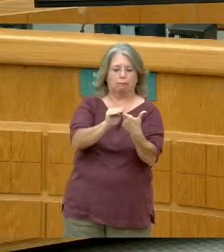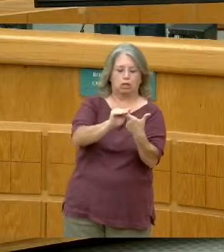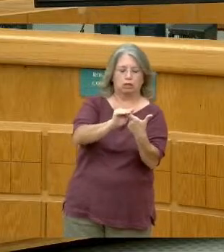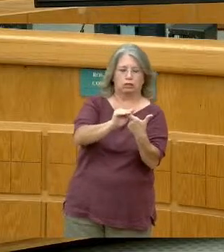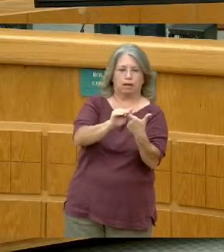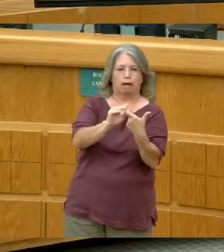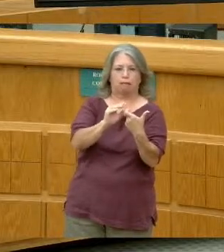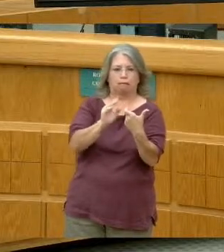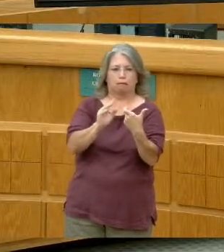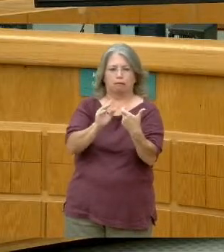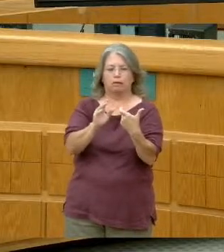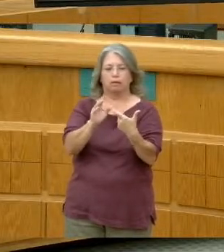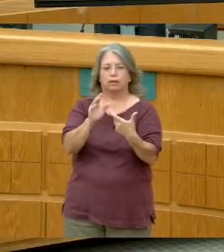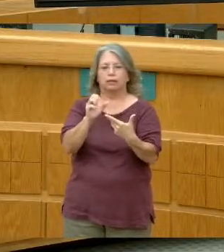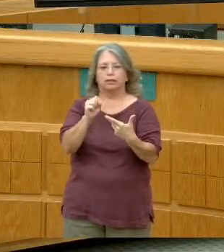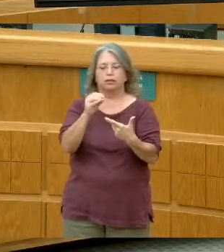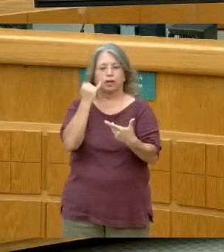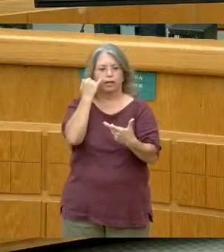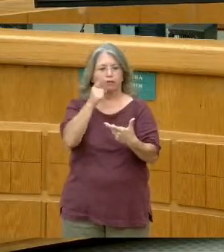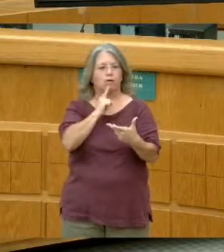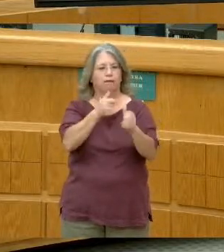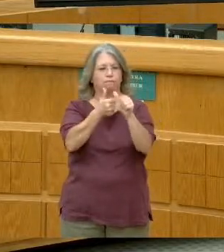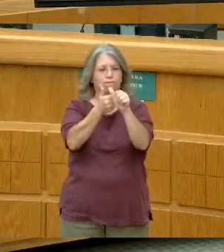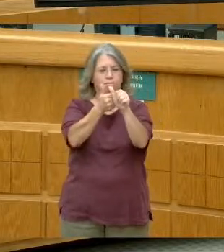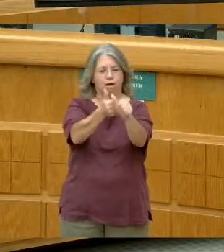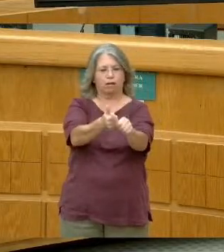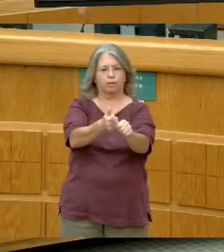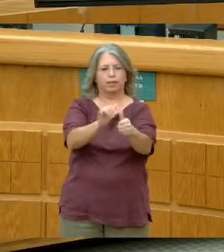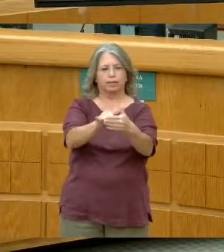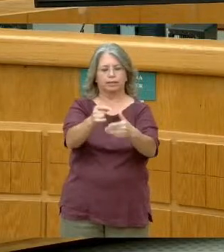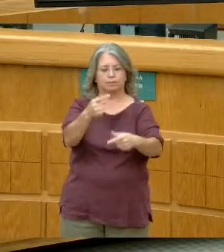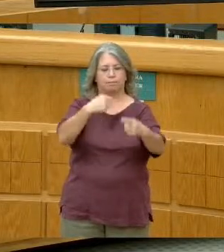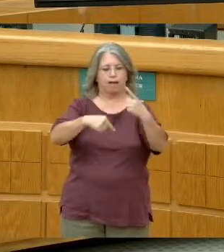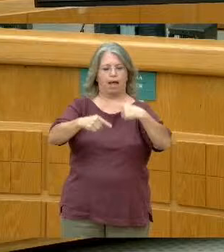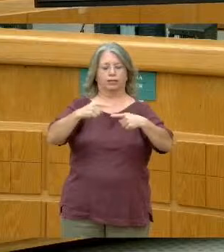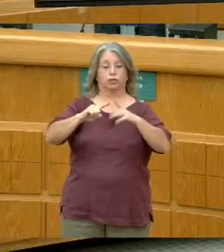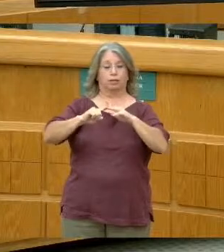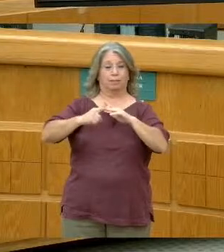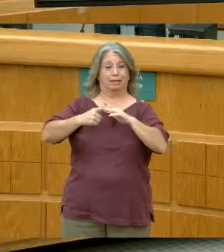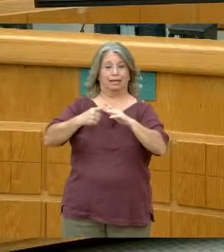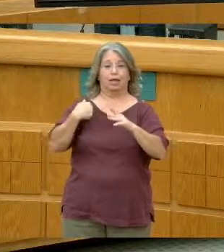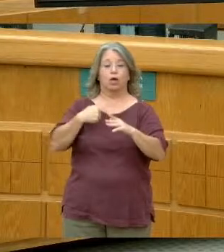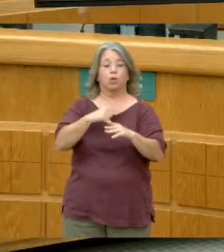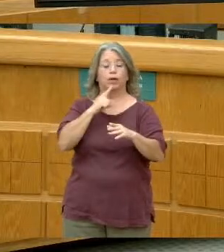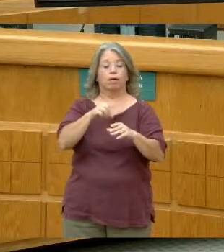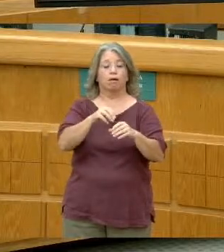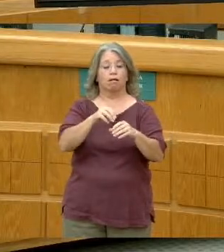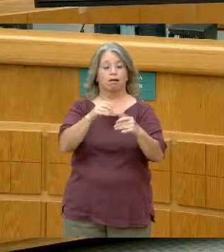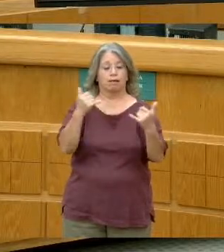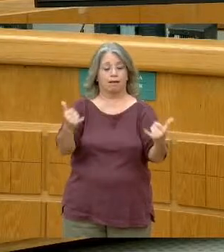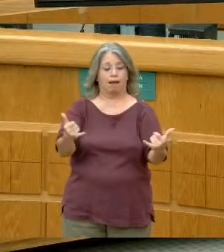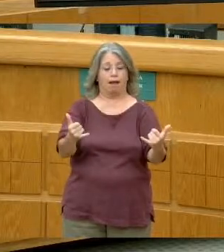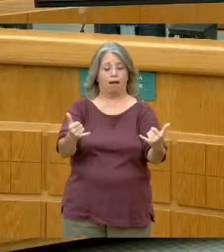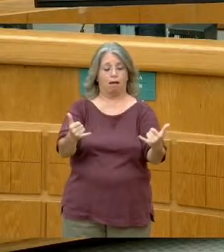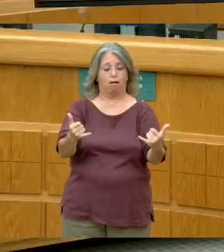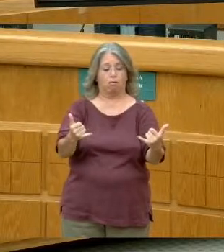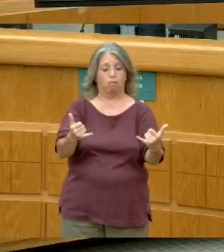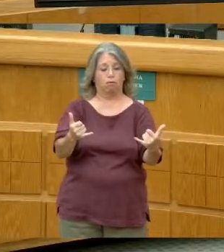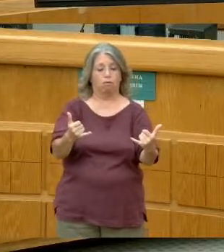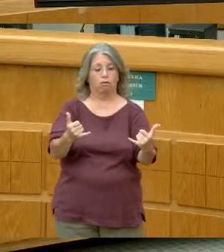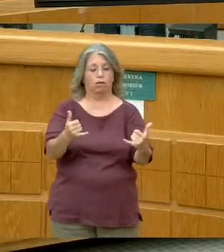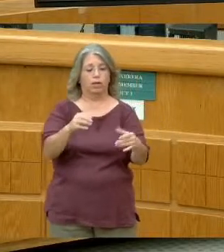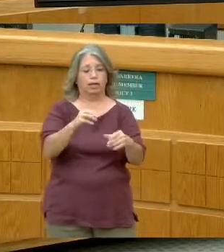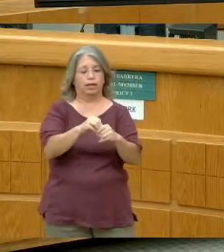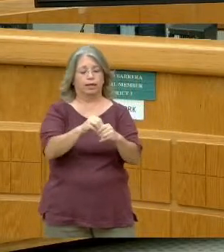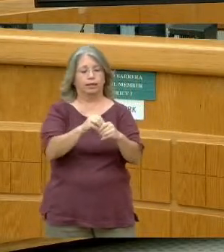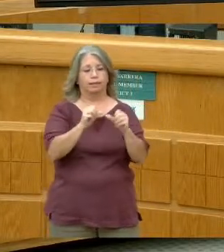now. If you're following this all the way back to the beginning of the pandemic, we're in the longest period of time with the